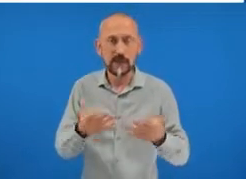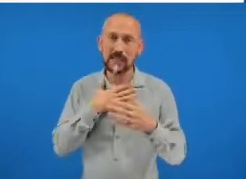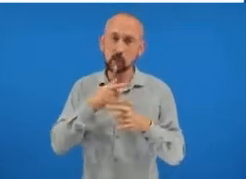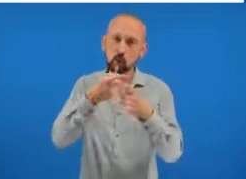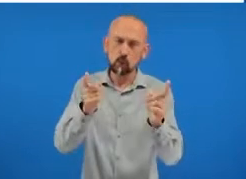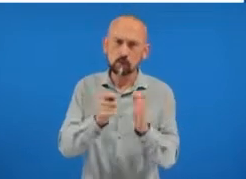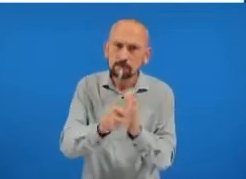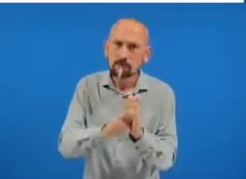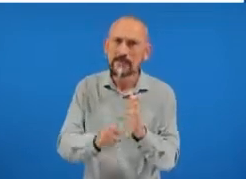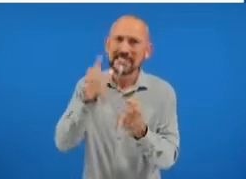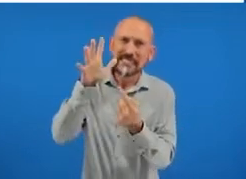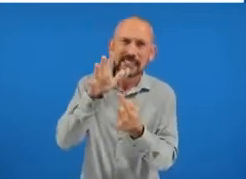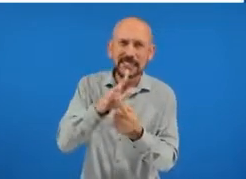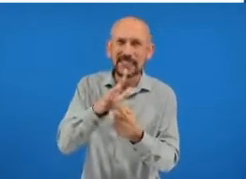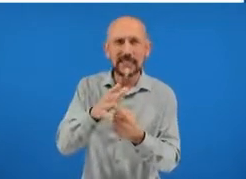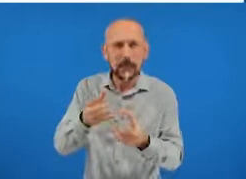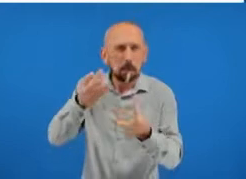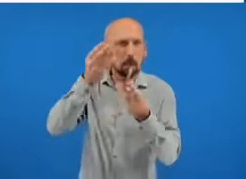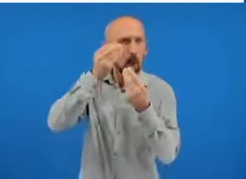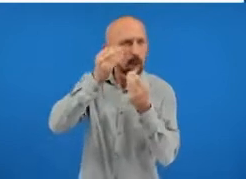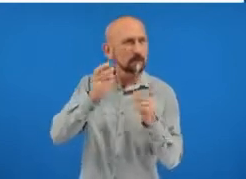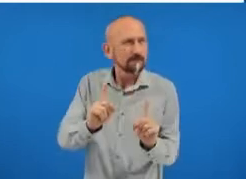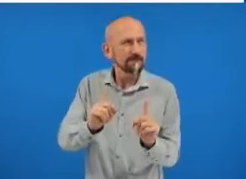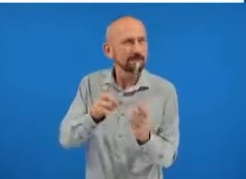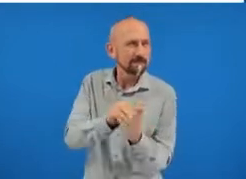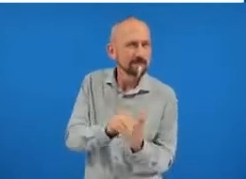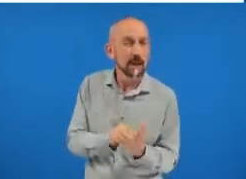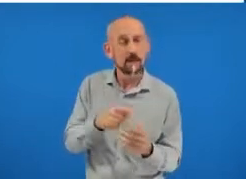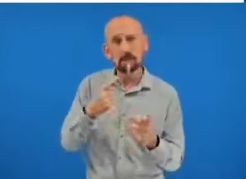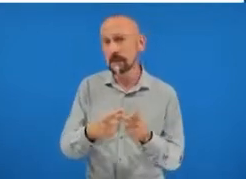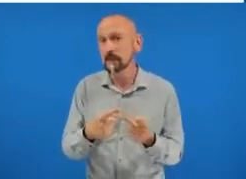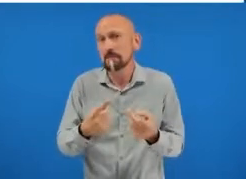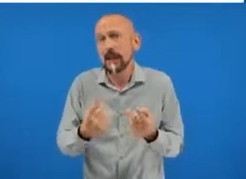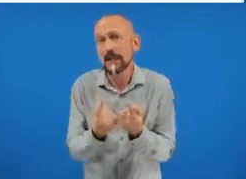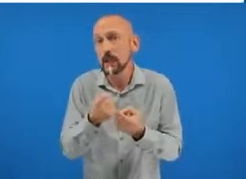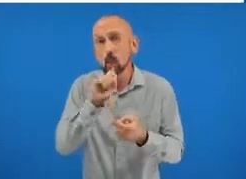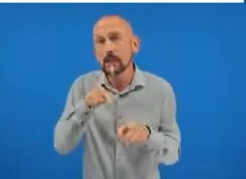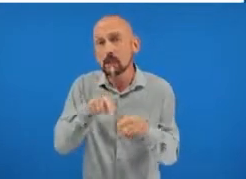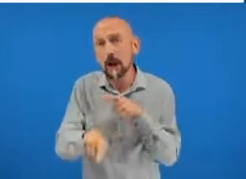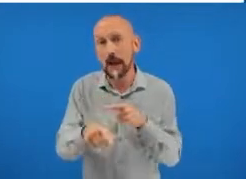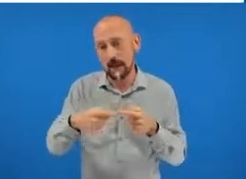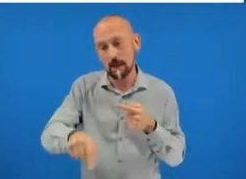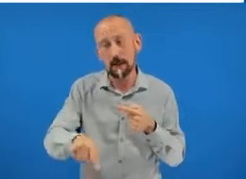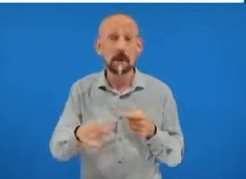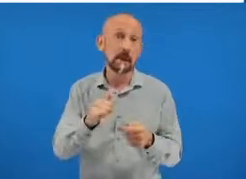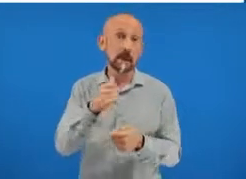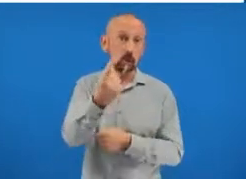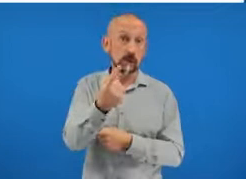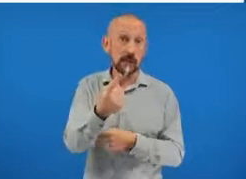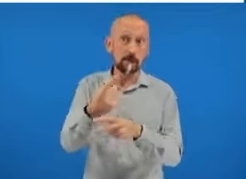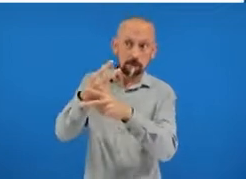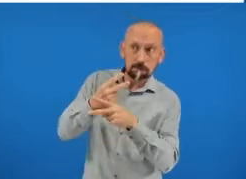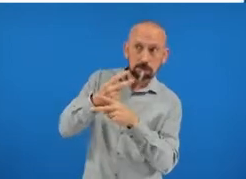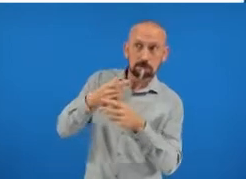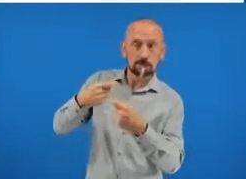key take-home points, but also anything you might try differently, whether you're somebody having your own treatment, a practitioner, a